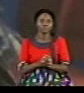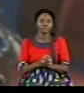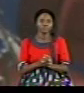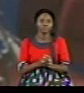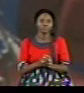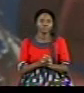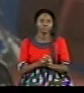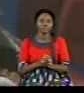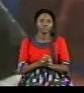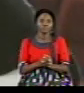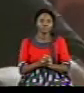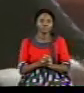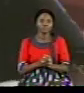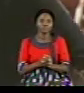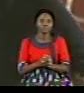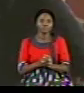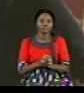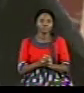Oyitiche ni.